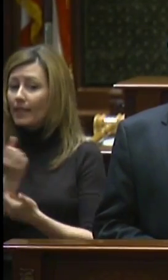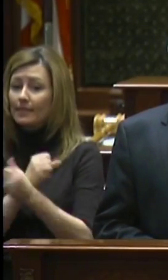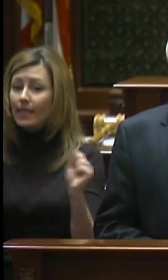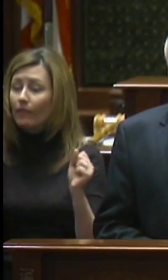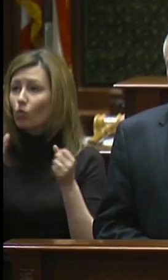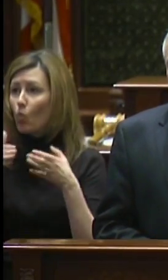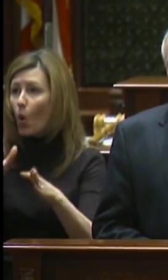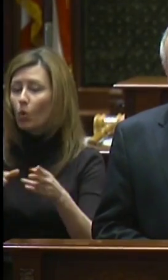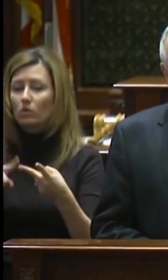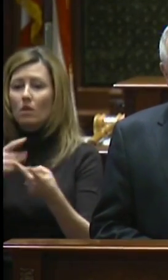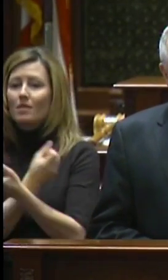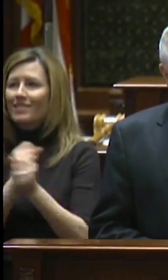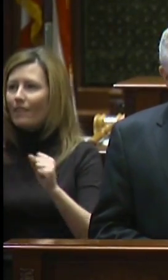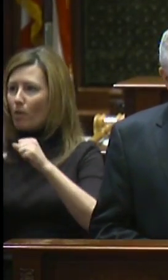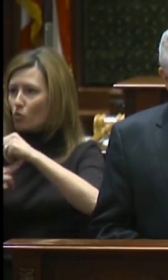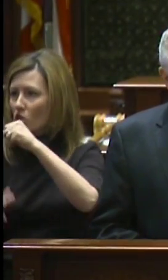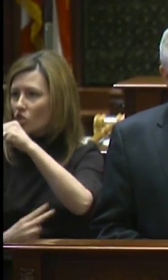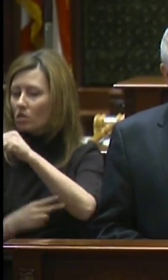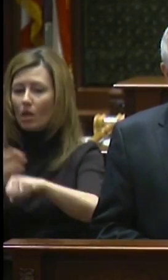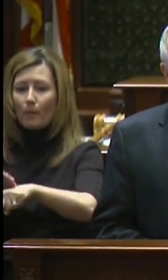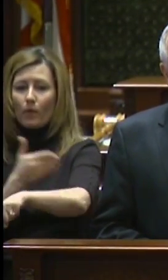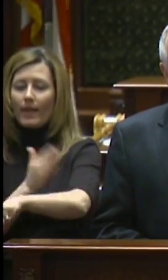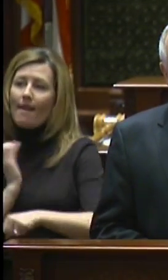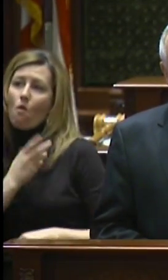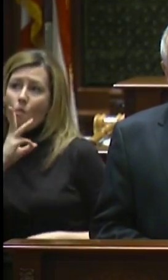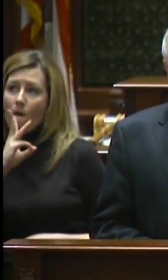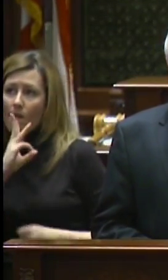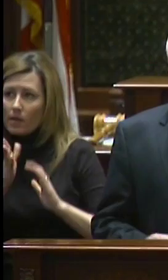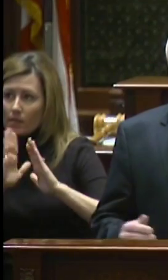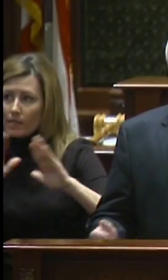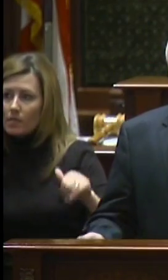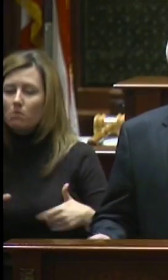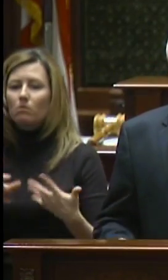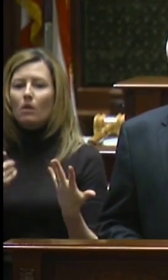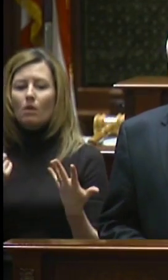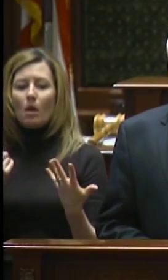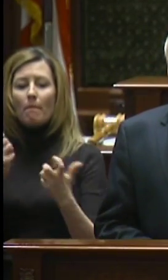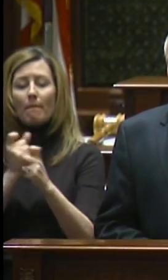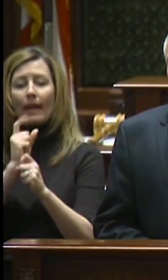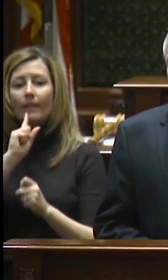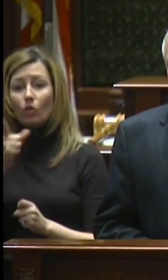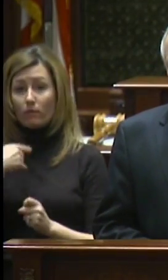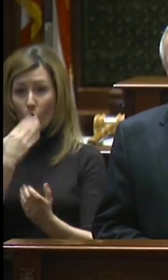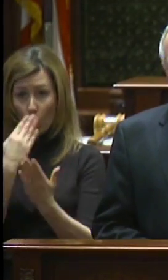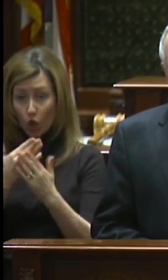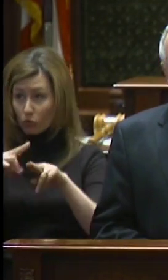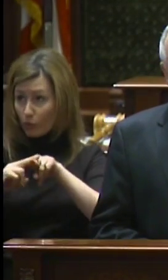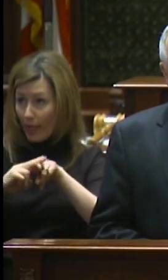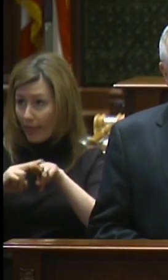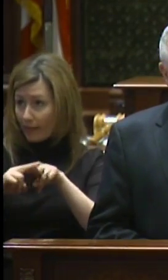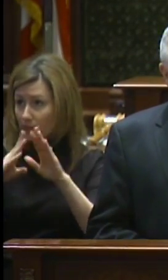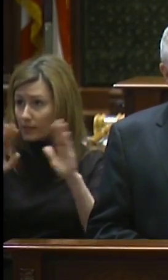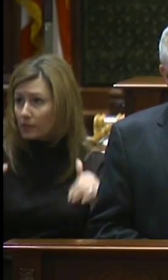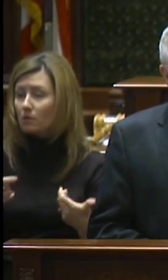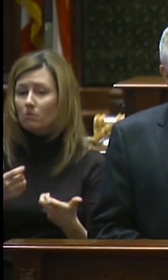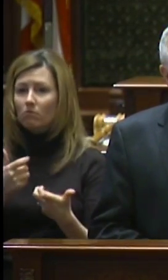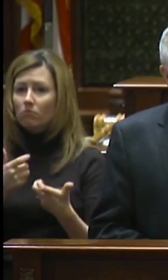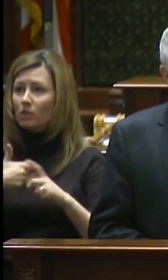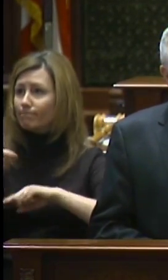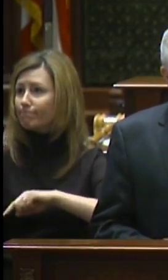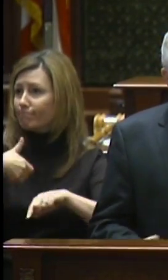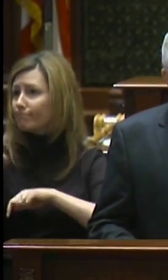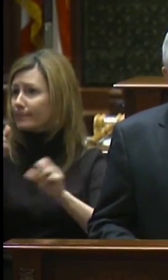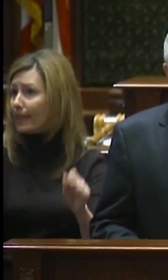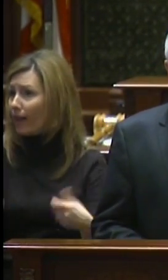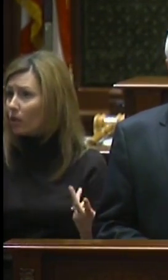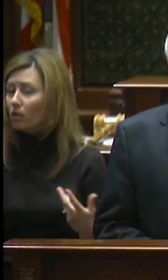roads and safe bridges, like improving our water systems, like making sure we have good rail systems to get goods to market,